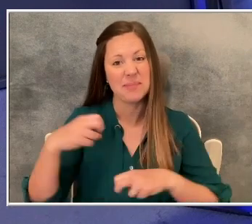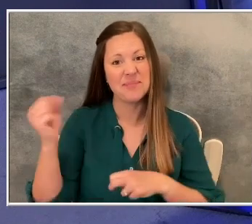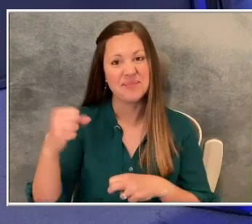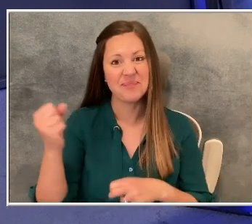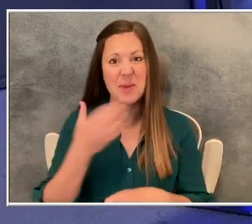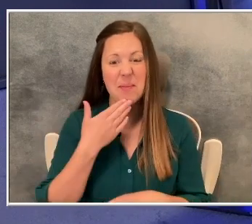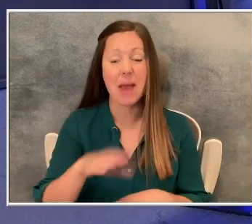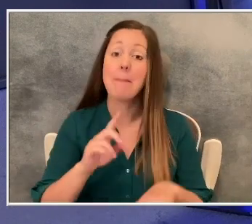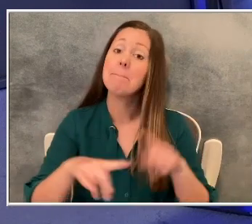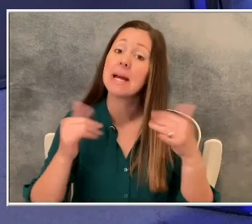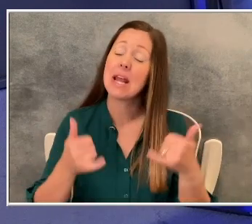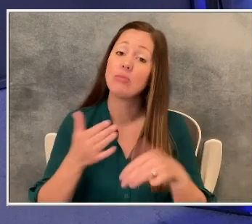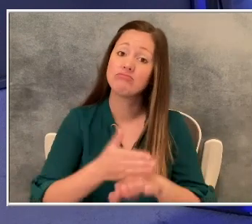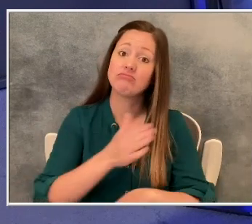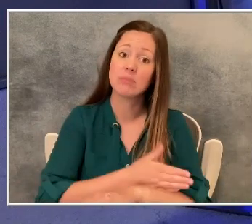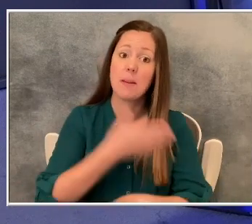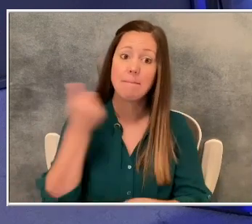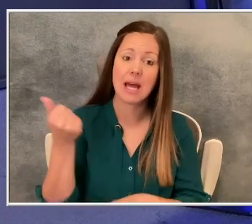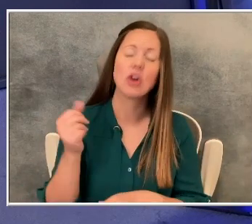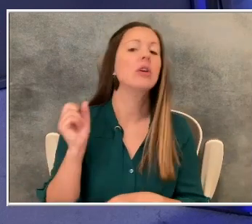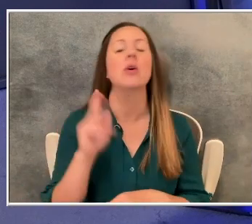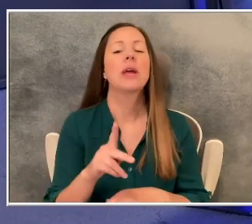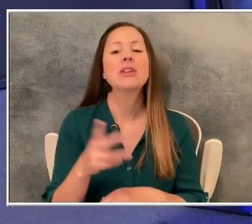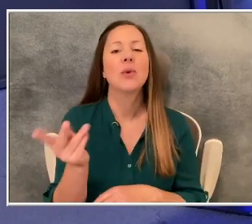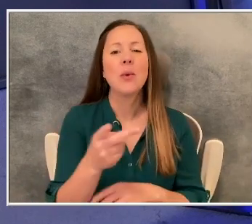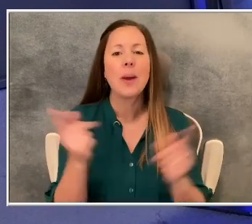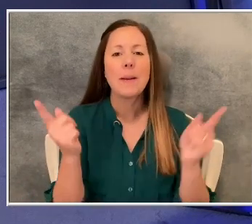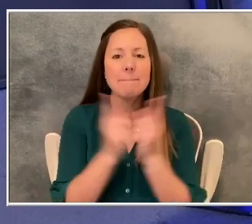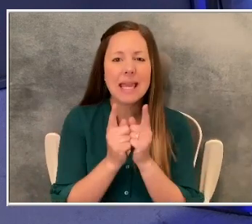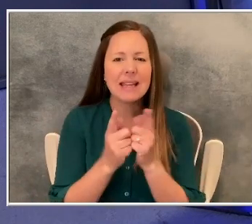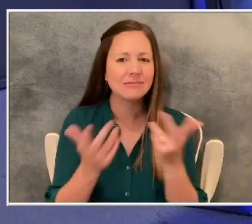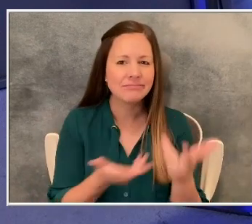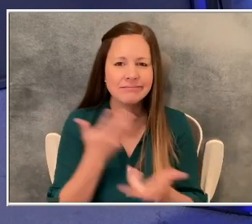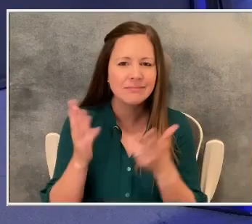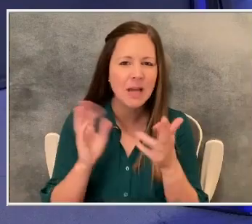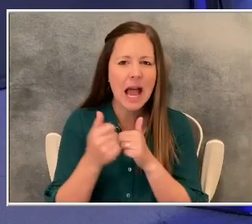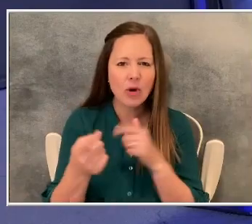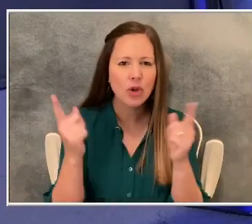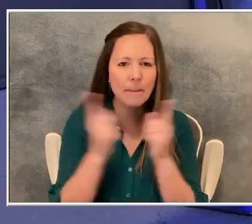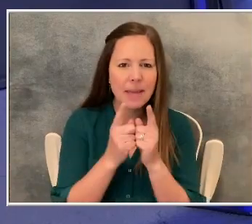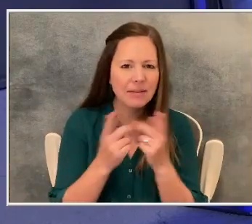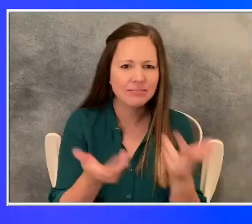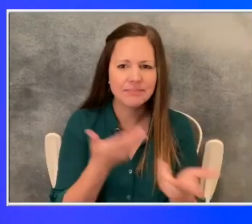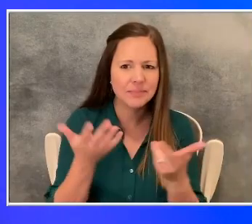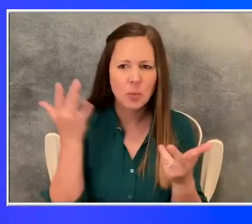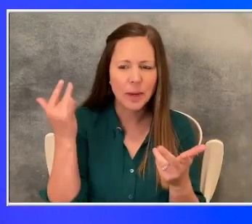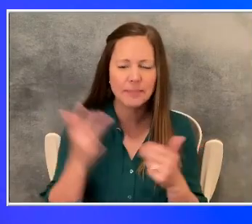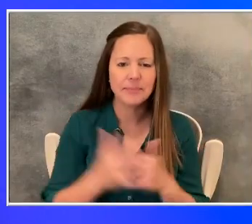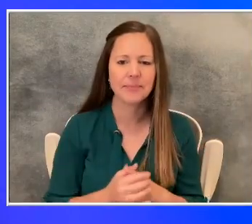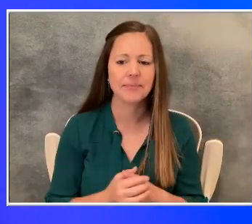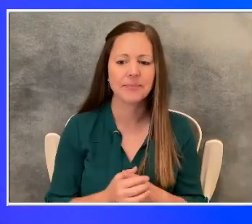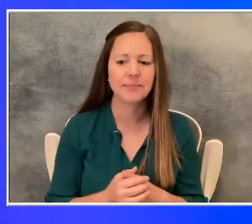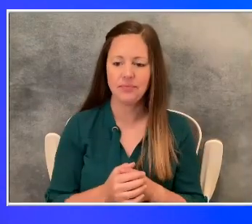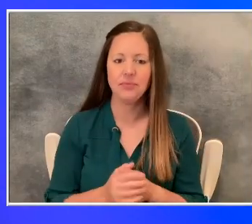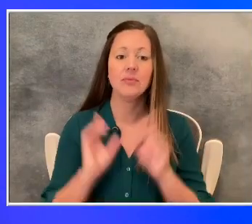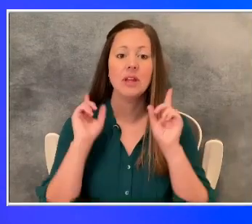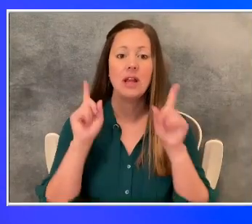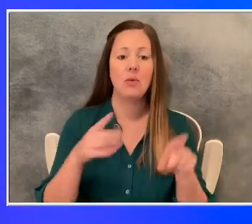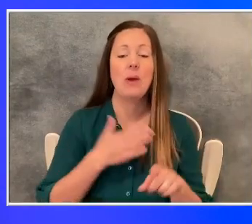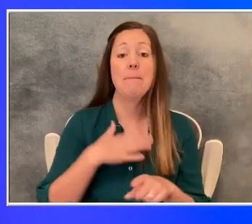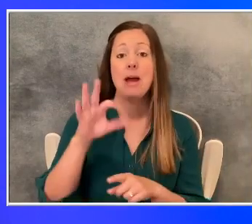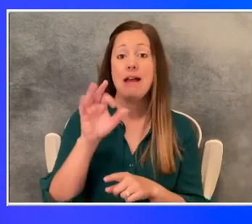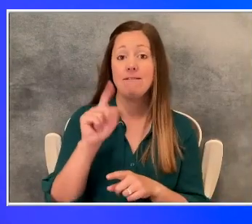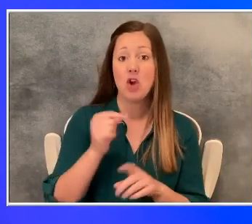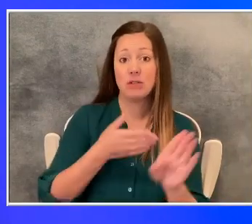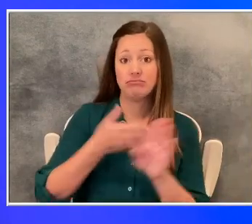So fast forward to your meeting with Dr. Biggs. Who sent you up to Dr. Biggs, and how come? Well, I went to my podiatrist, and he